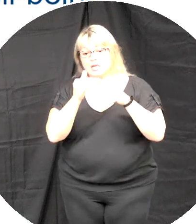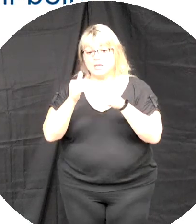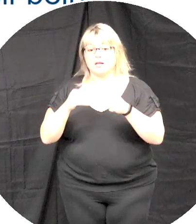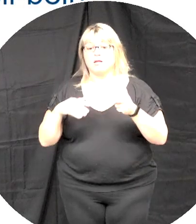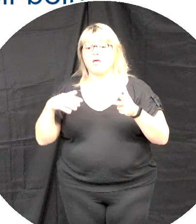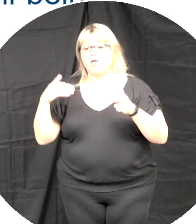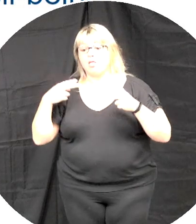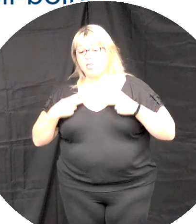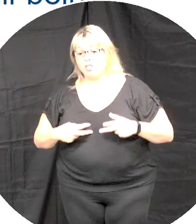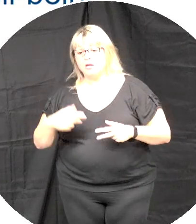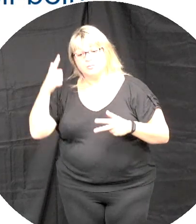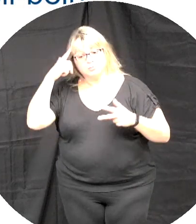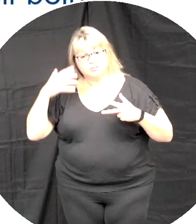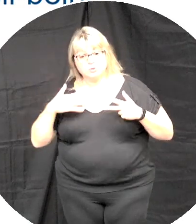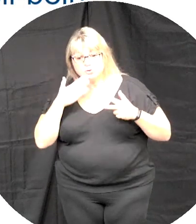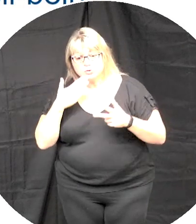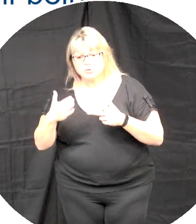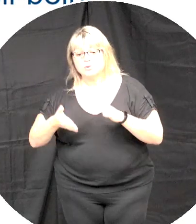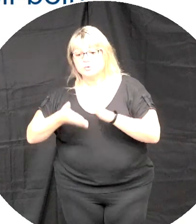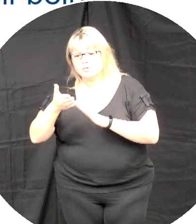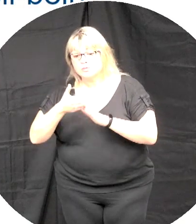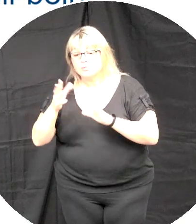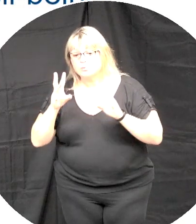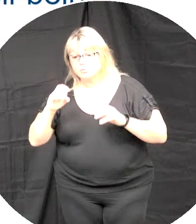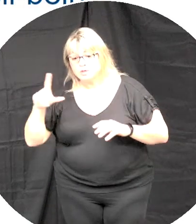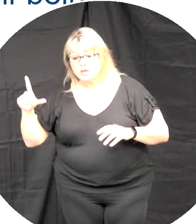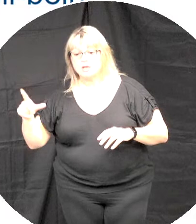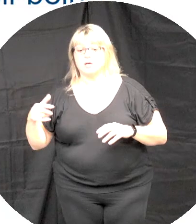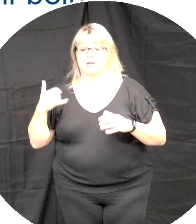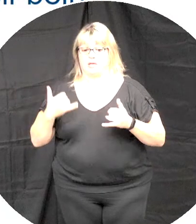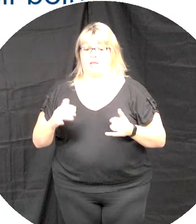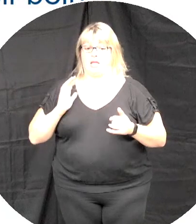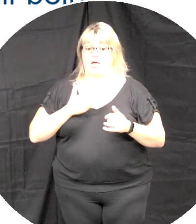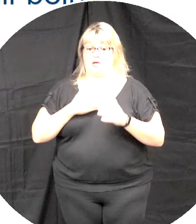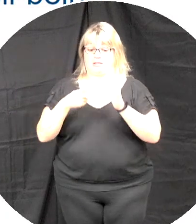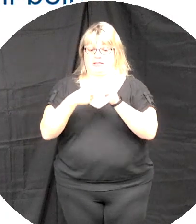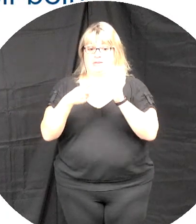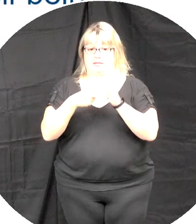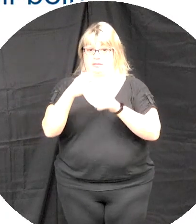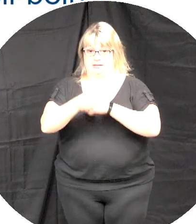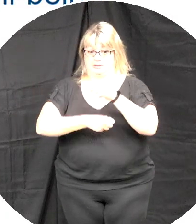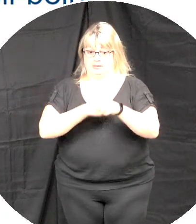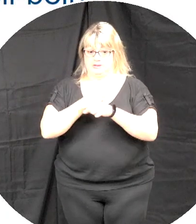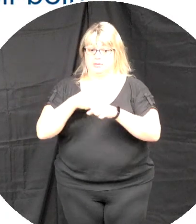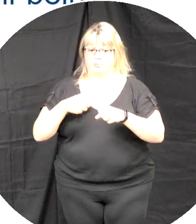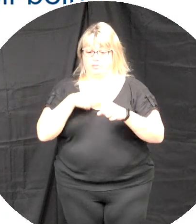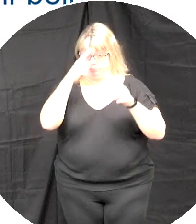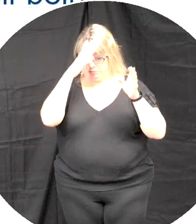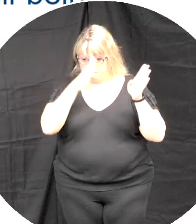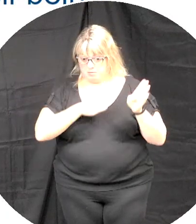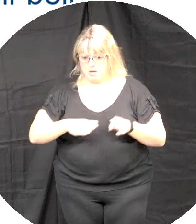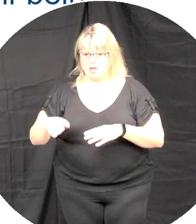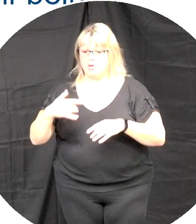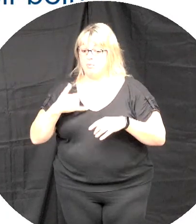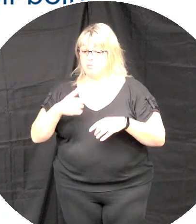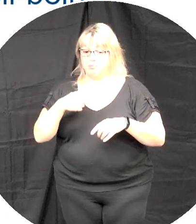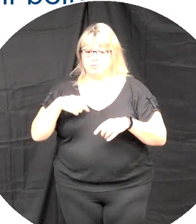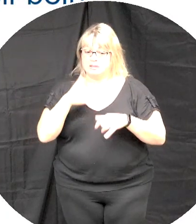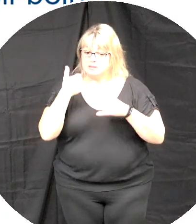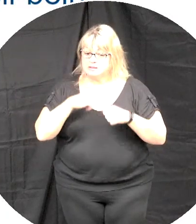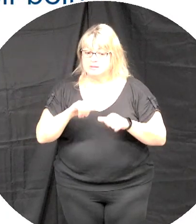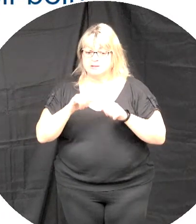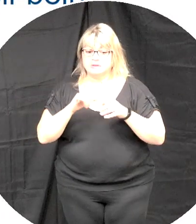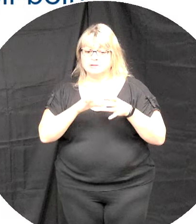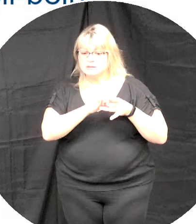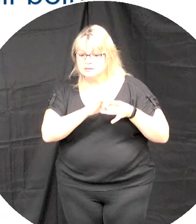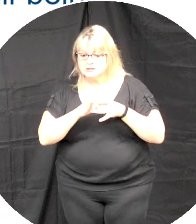operational effectiveness. This is the 2nd year of the strategic plan. It continues to build on the work undertaken in the areas of literacy,